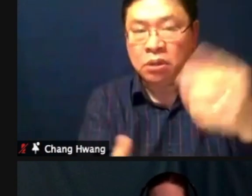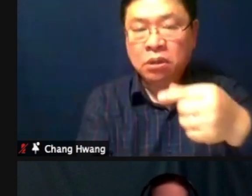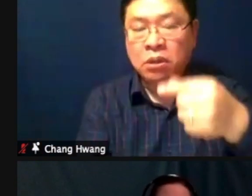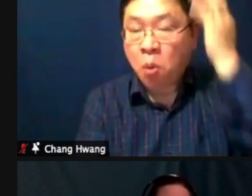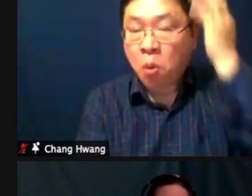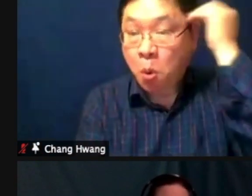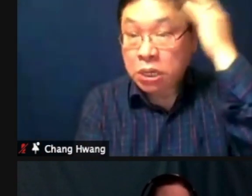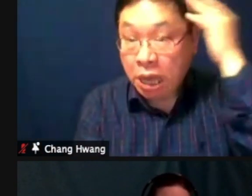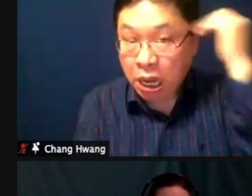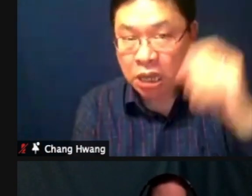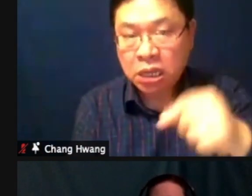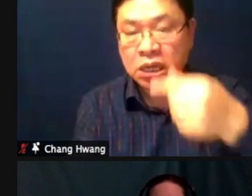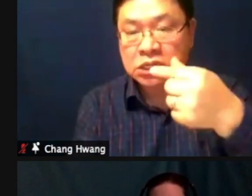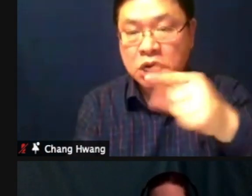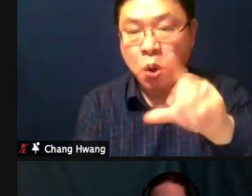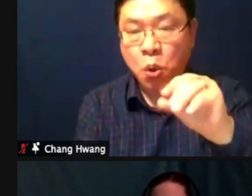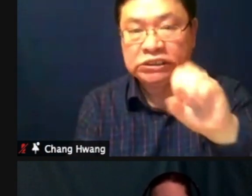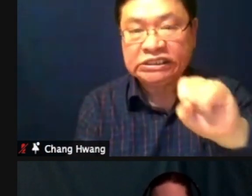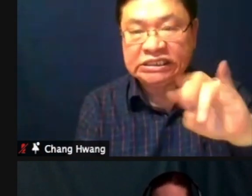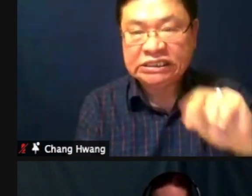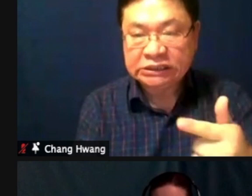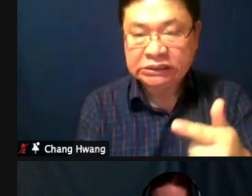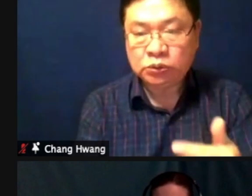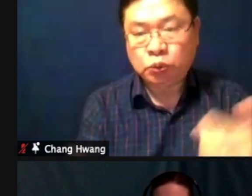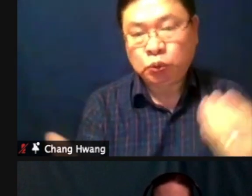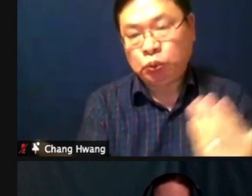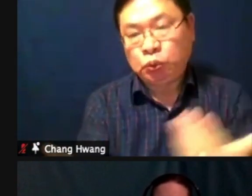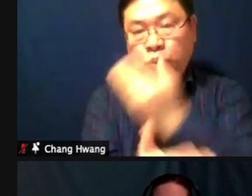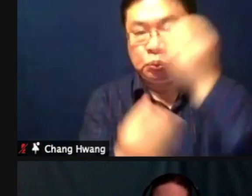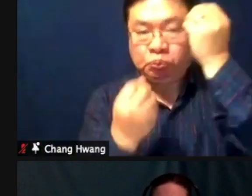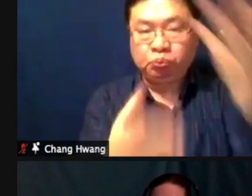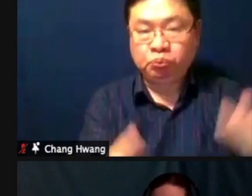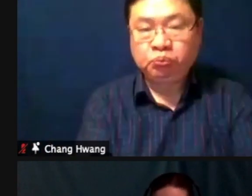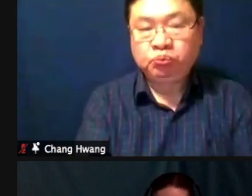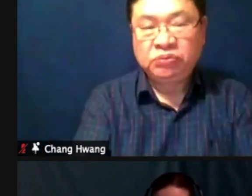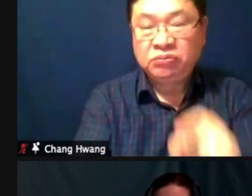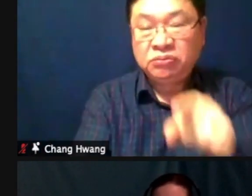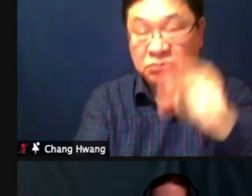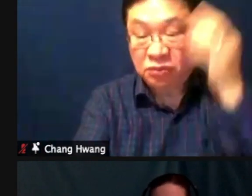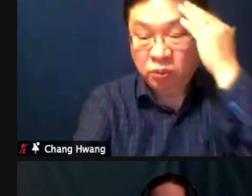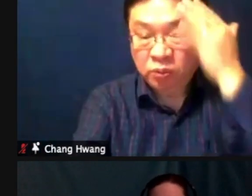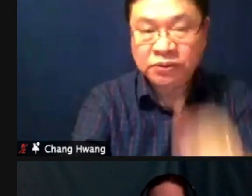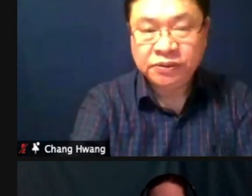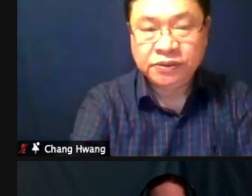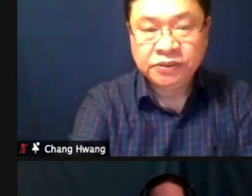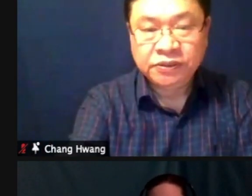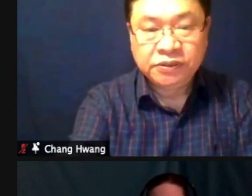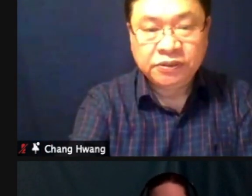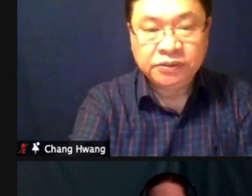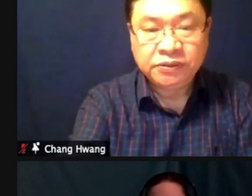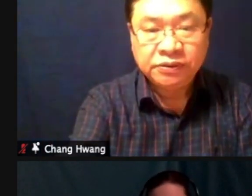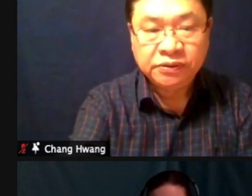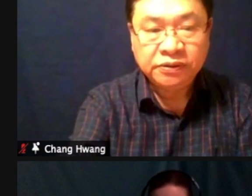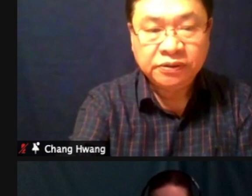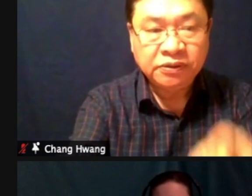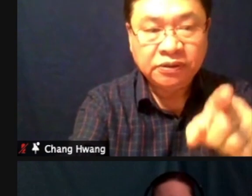various signs to retain that information about the language. But using glossing is not an